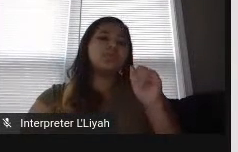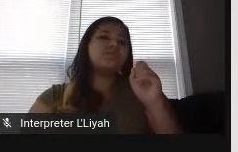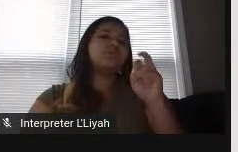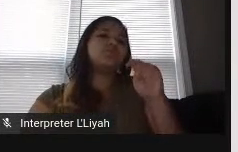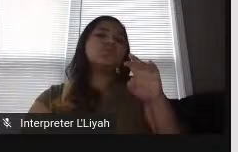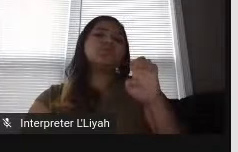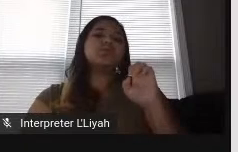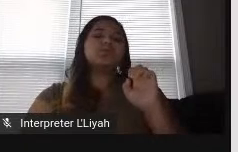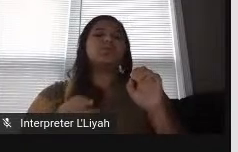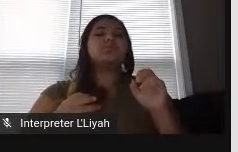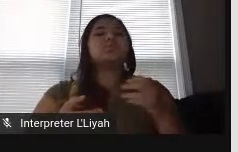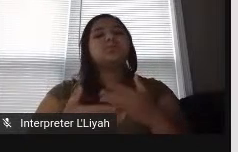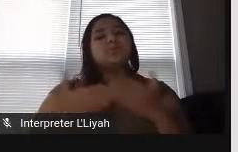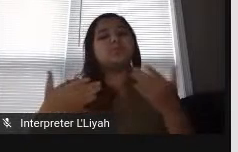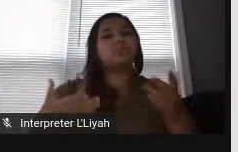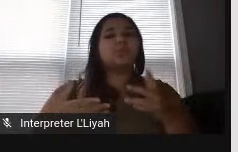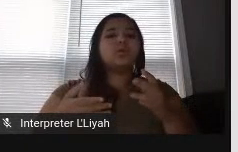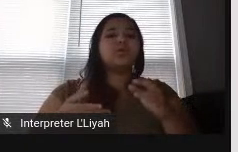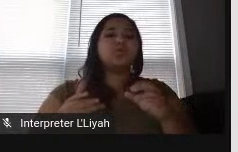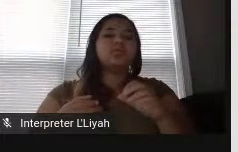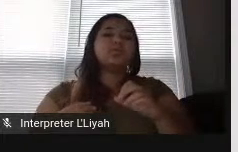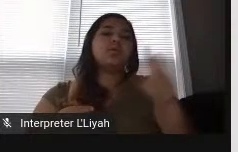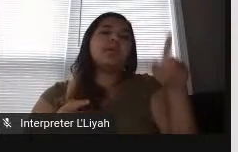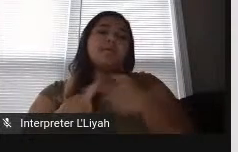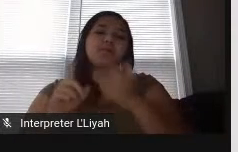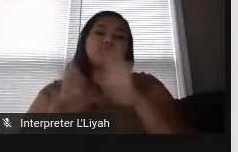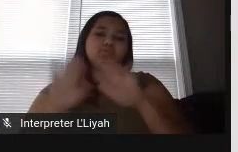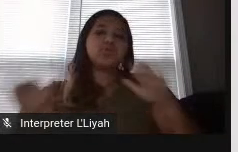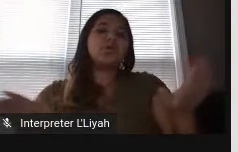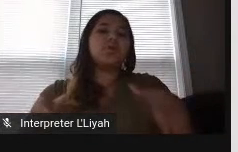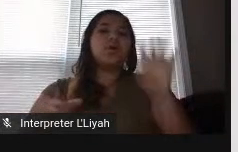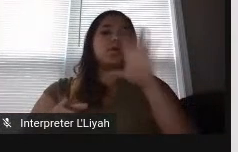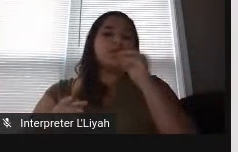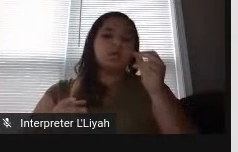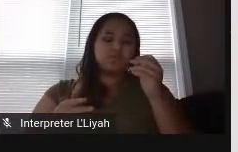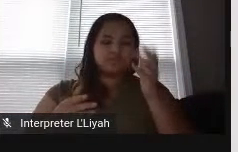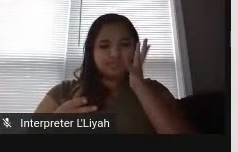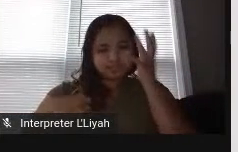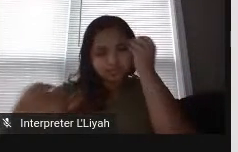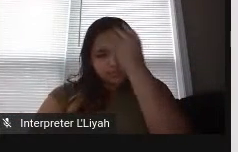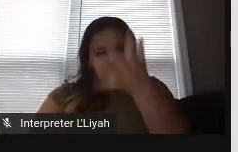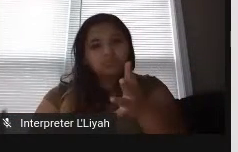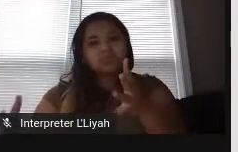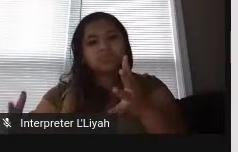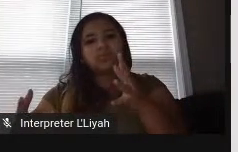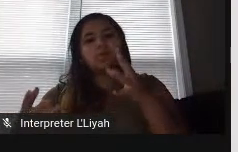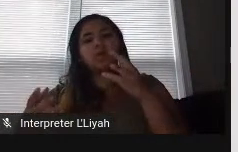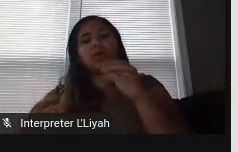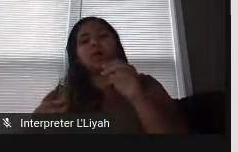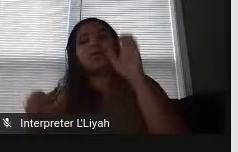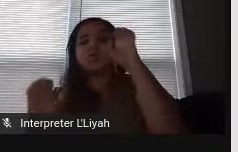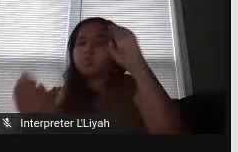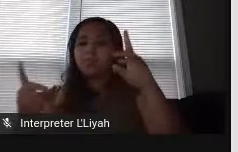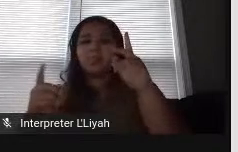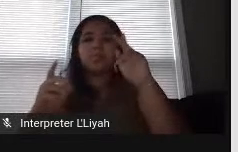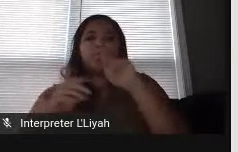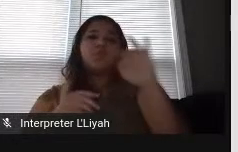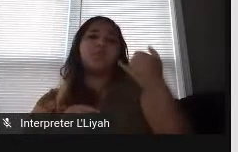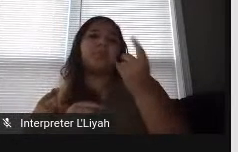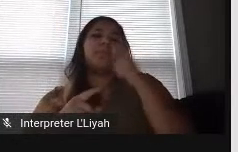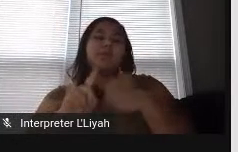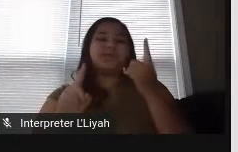assessments, information available about the child, and designs an educational program to address the